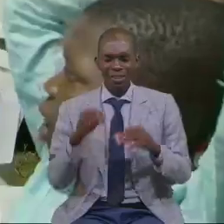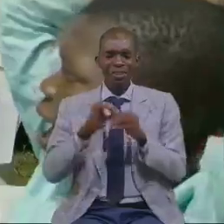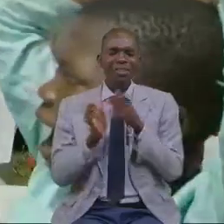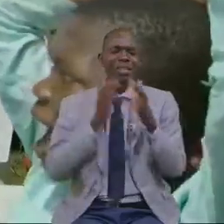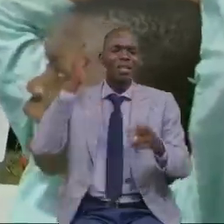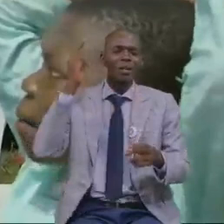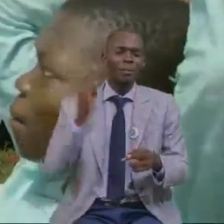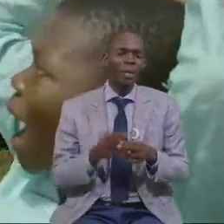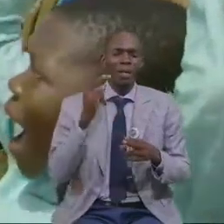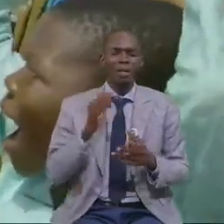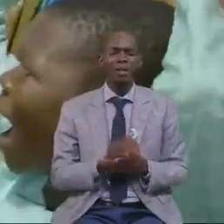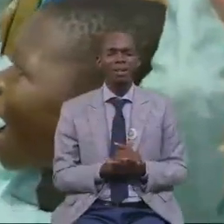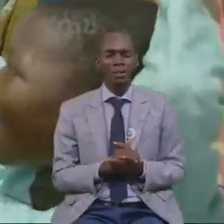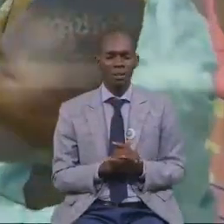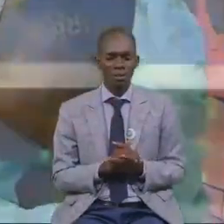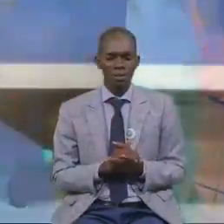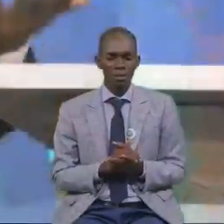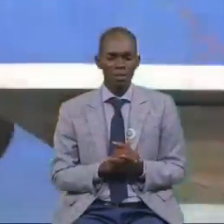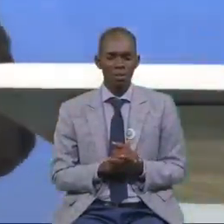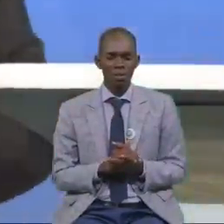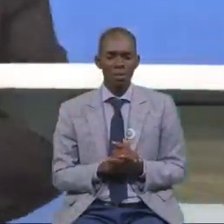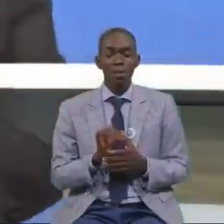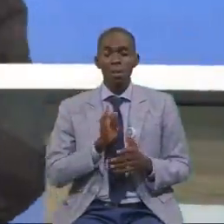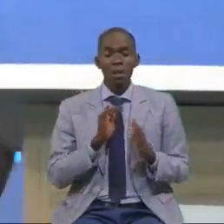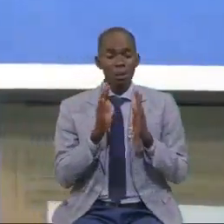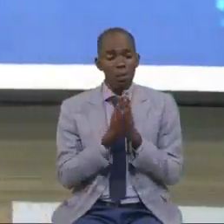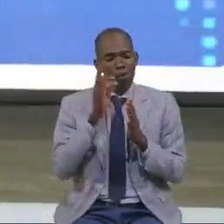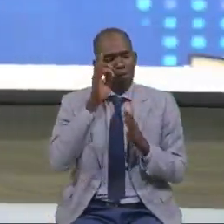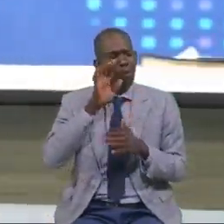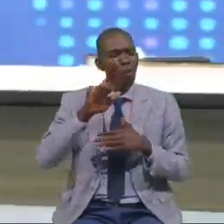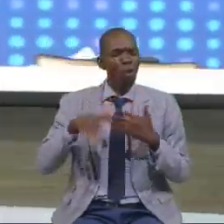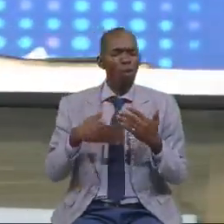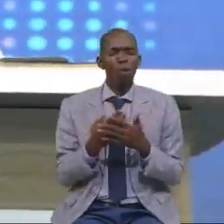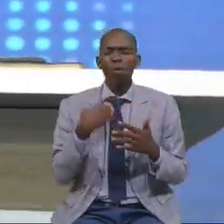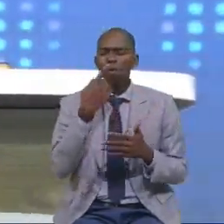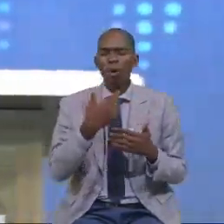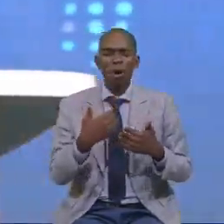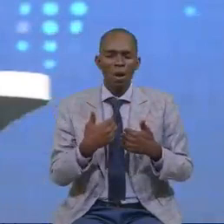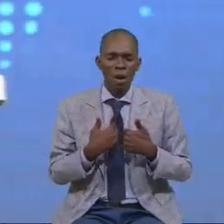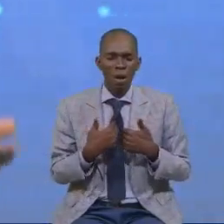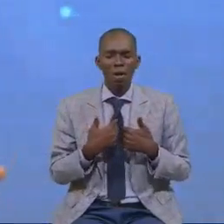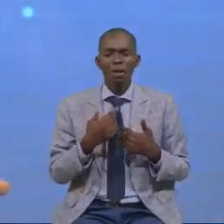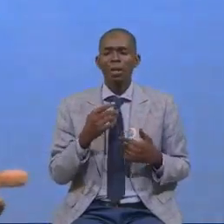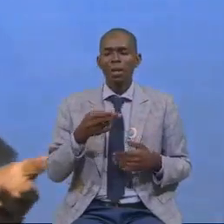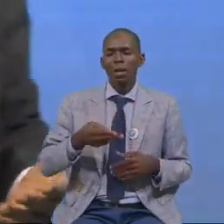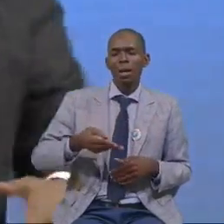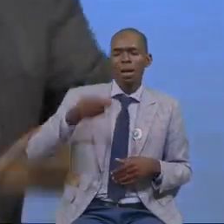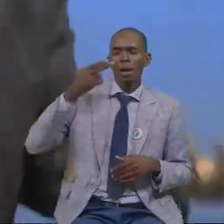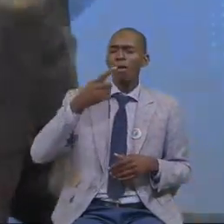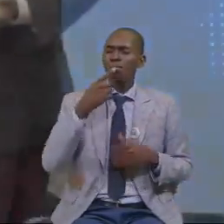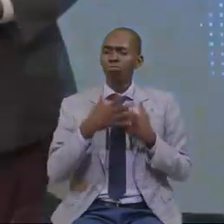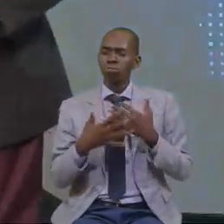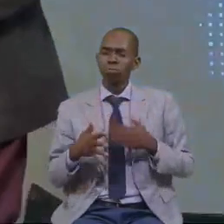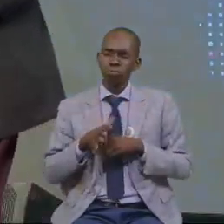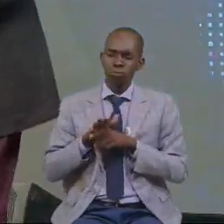Jesus' name. I pray for those who have high blood pressure, those